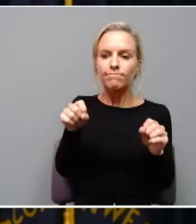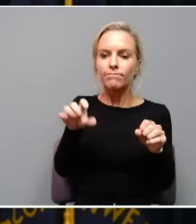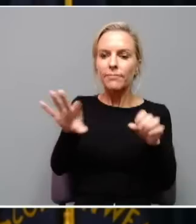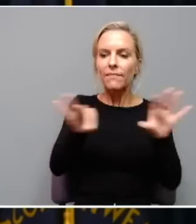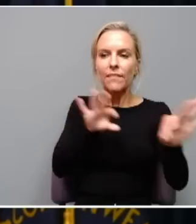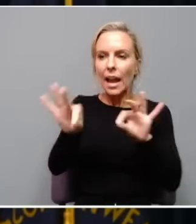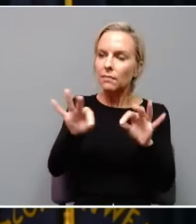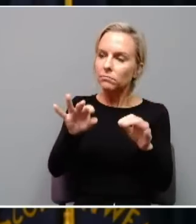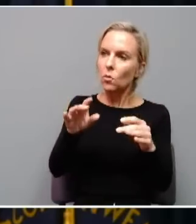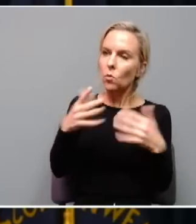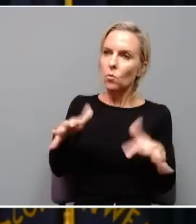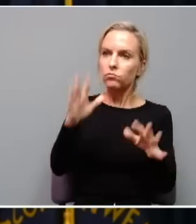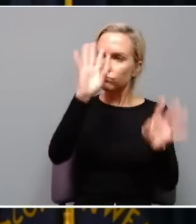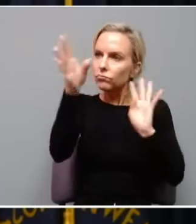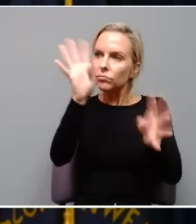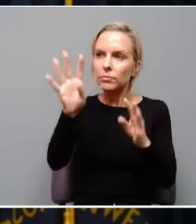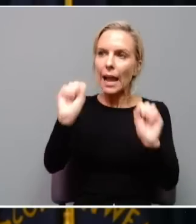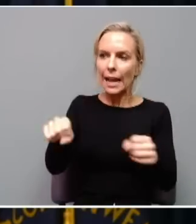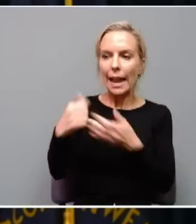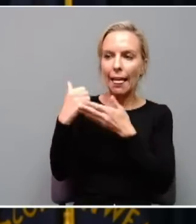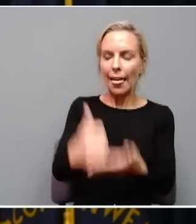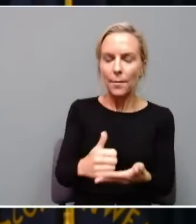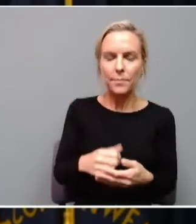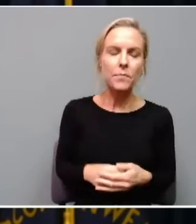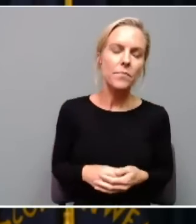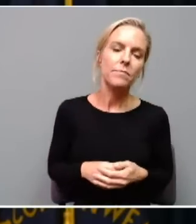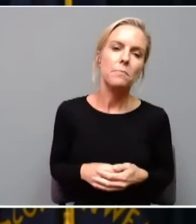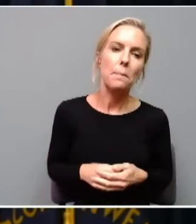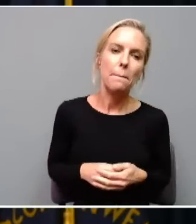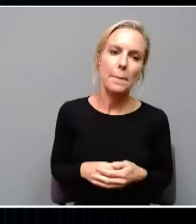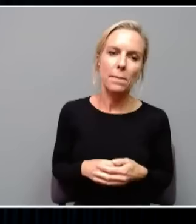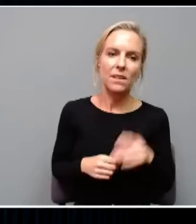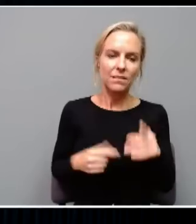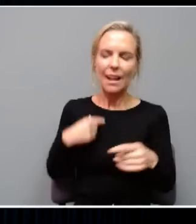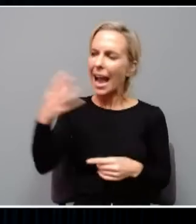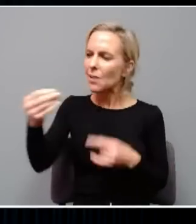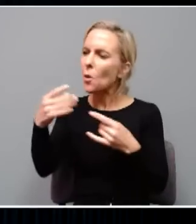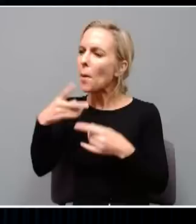WEKU. It's an outdoor picnic. I was wearing a mask. Thank you,